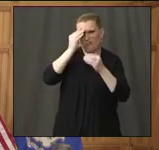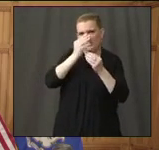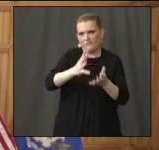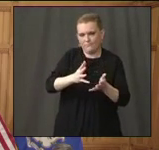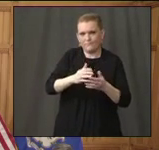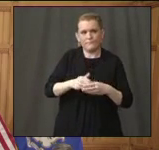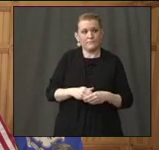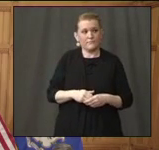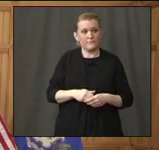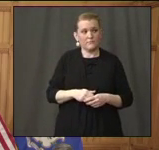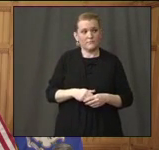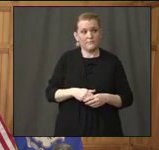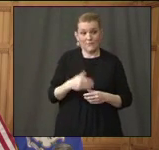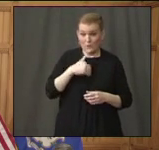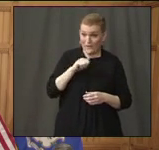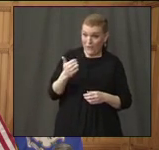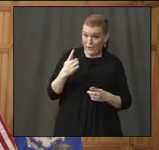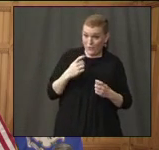You got another question? Okay.